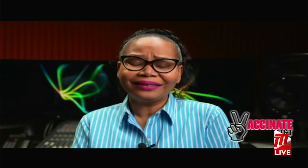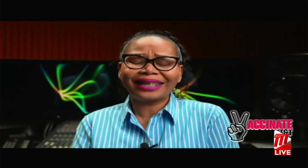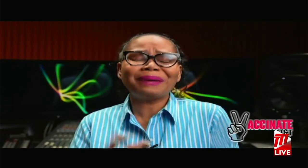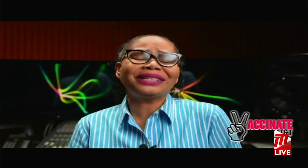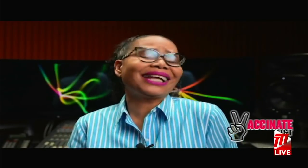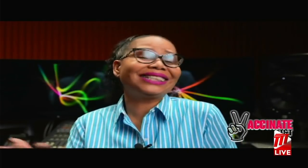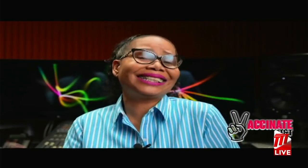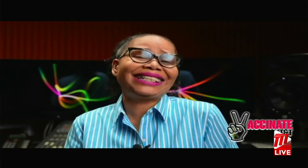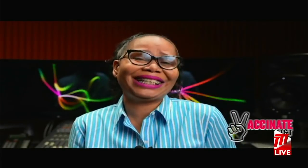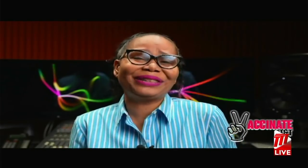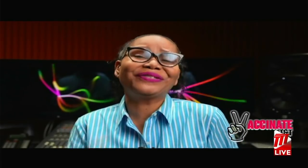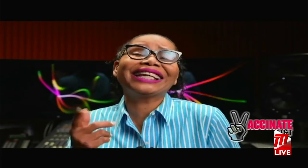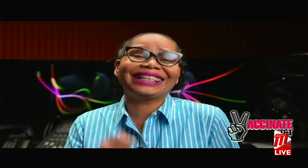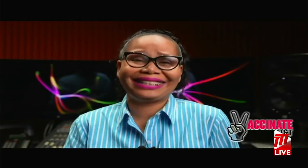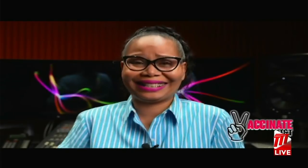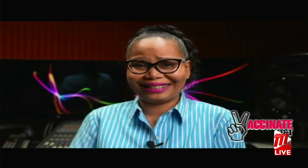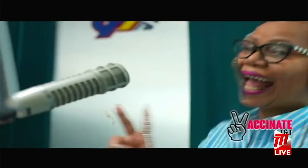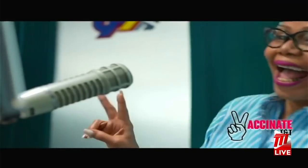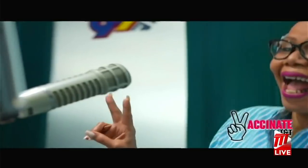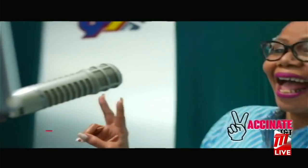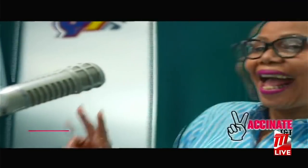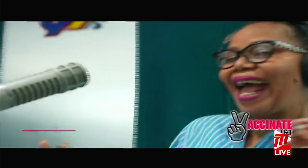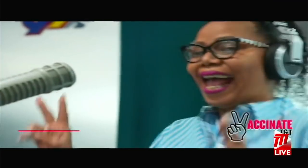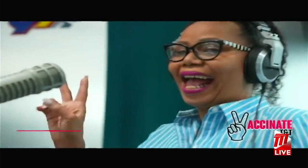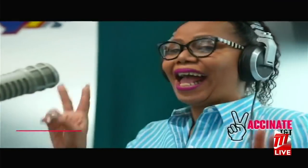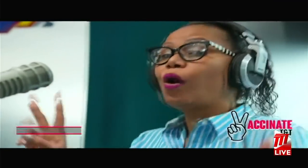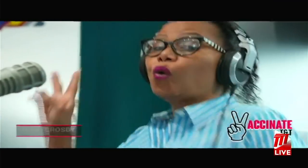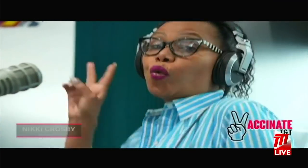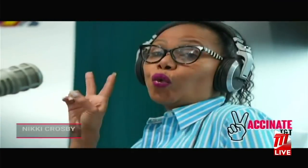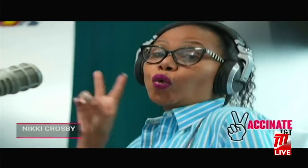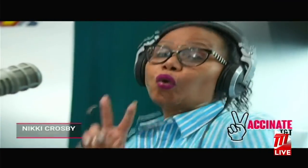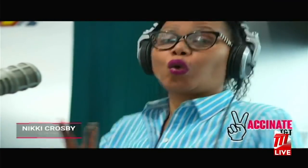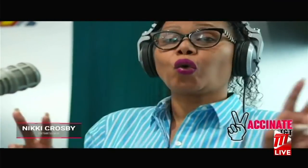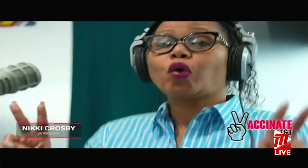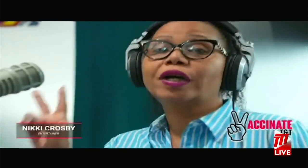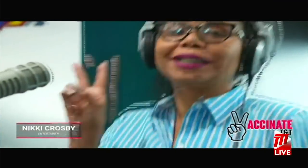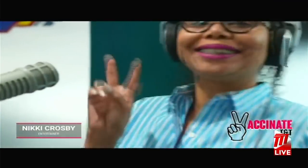And I miss entertaining for kids. I have my reason for vaccinating.